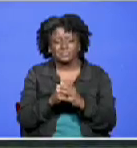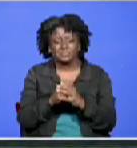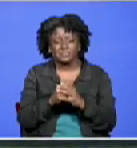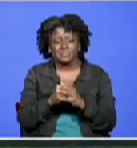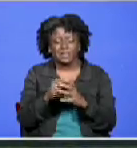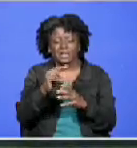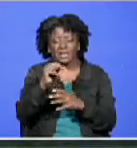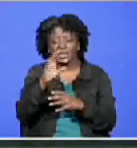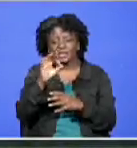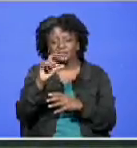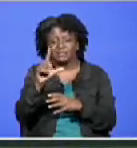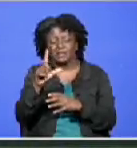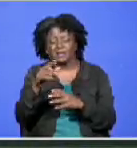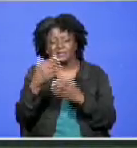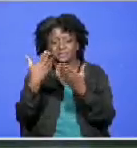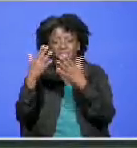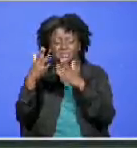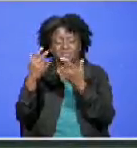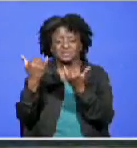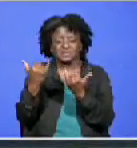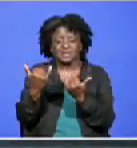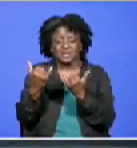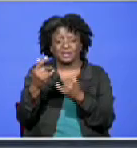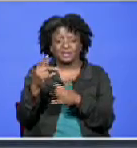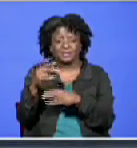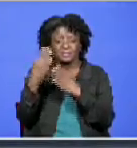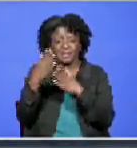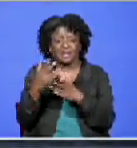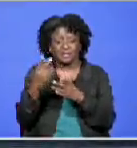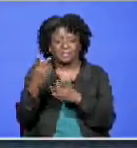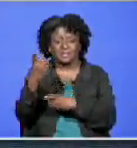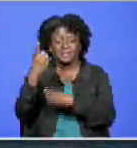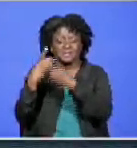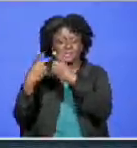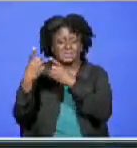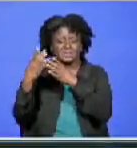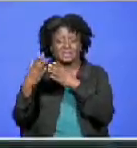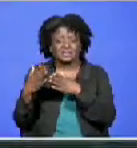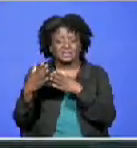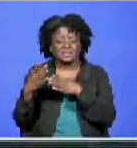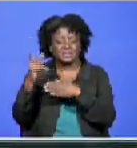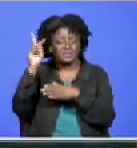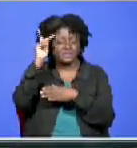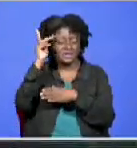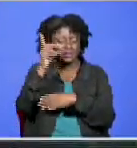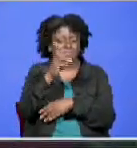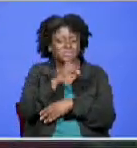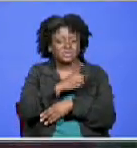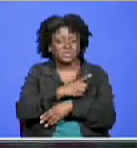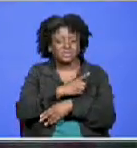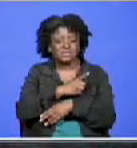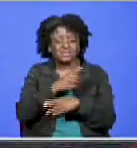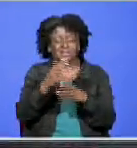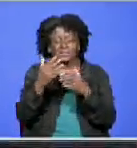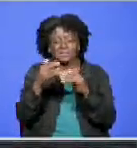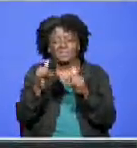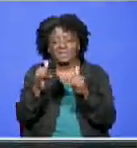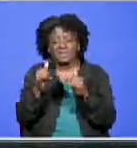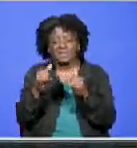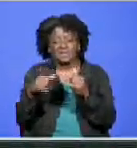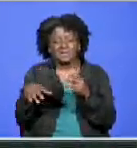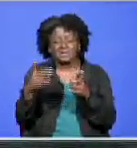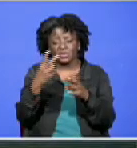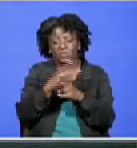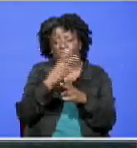now. Bahamian descendant Philip Dorsett playing a key role for the New England Patriots as they start defense of their title with a blowout win over the